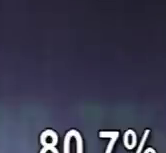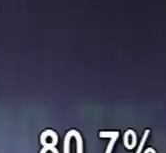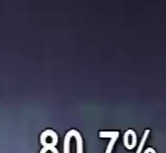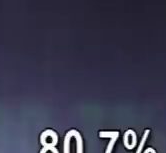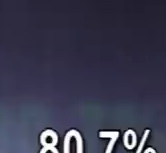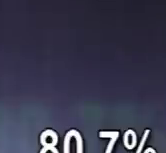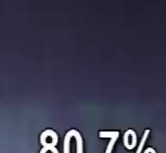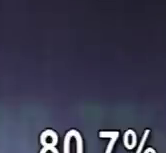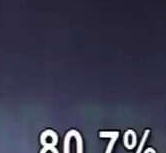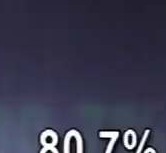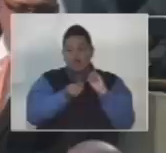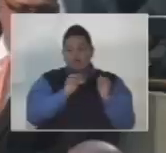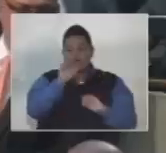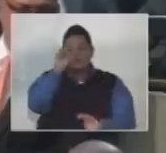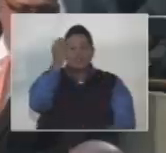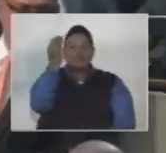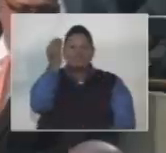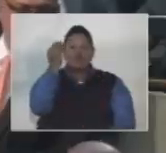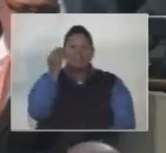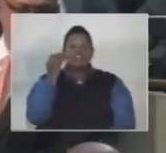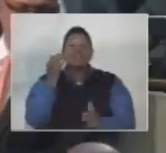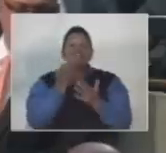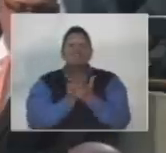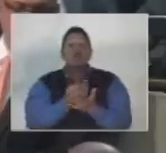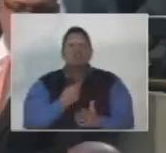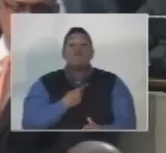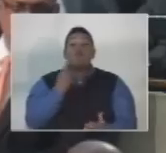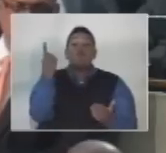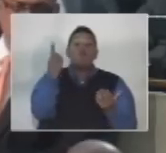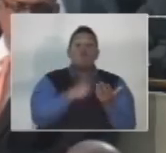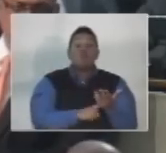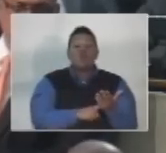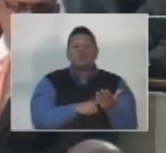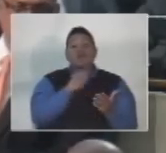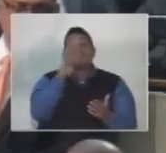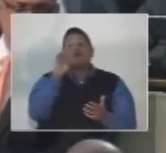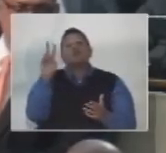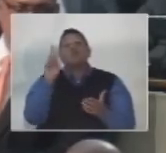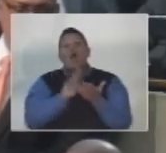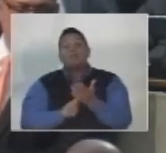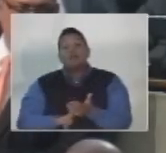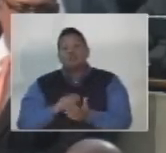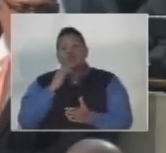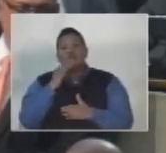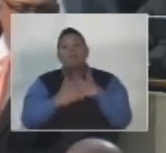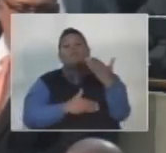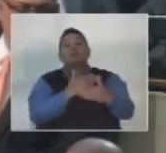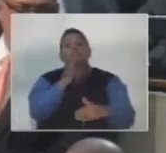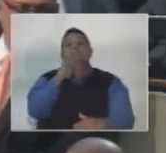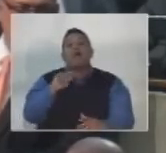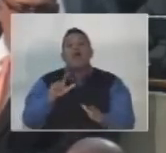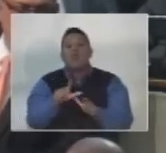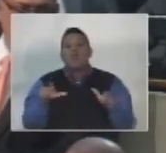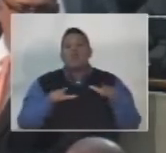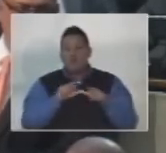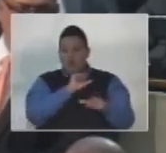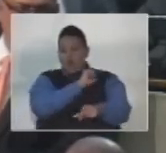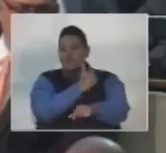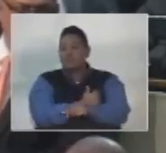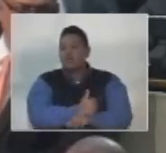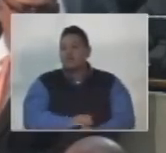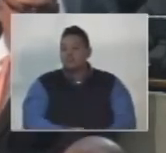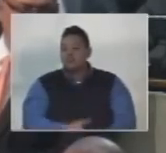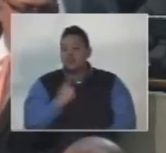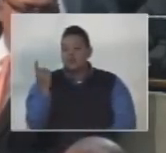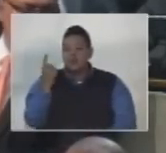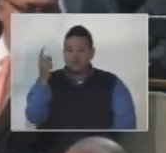within 90 days in fact there were 1044 applications being processed by the local authorities only